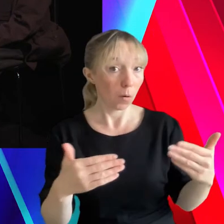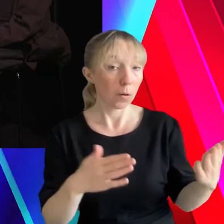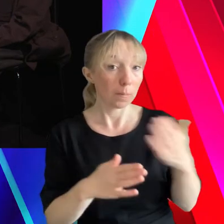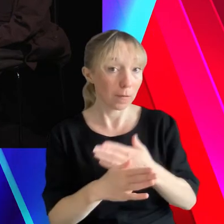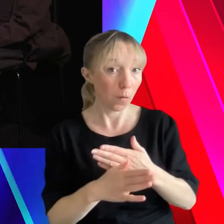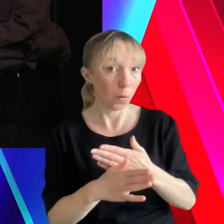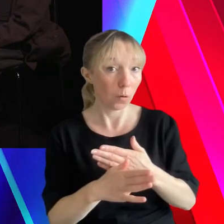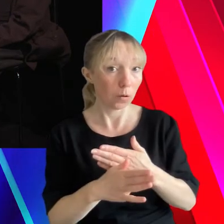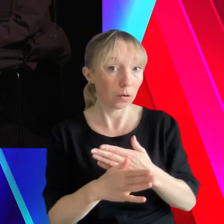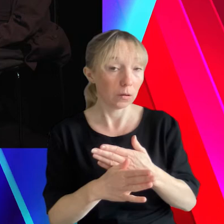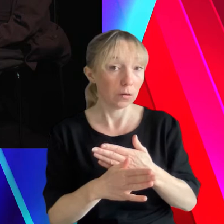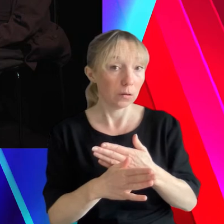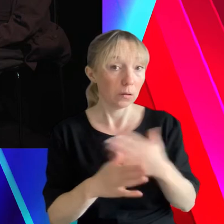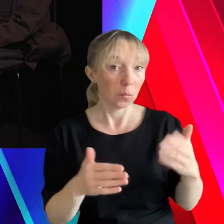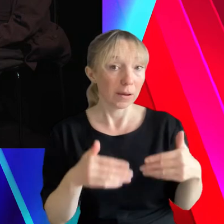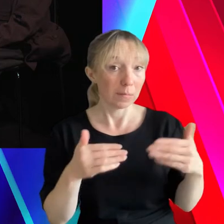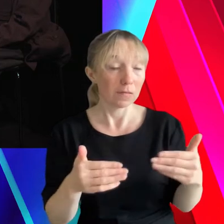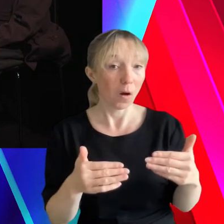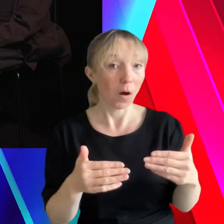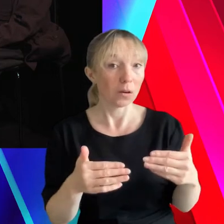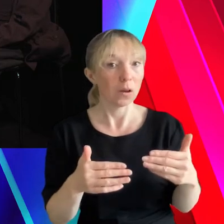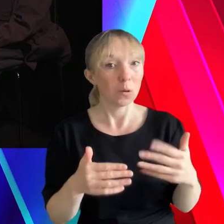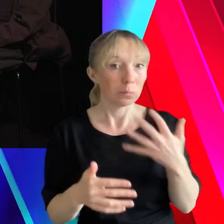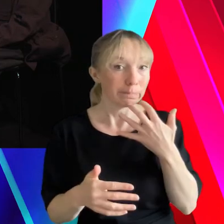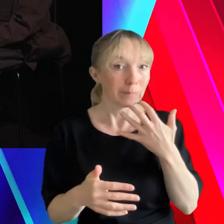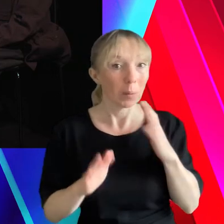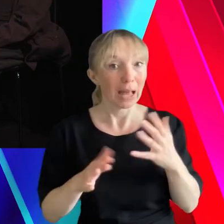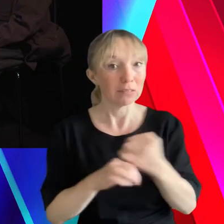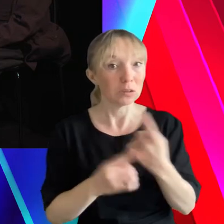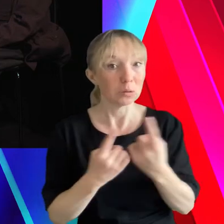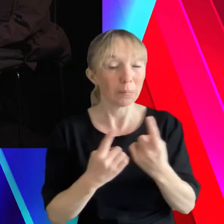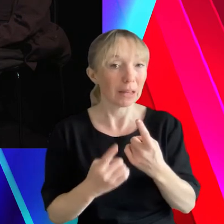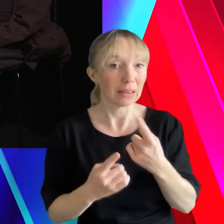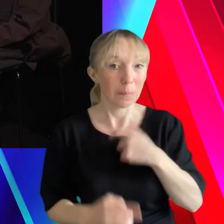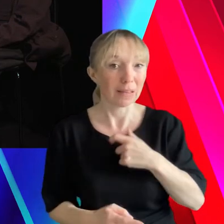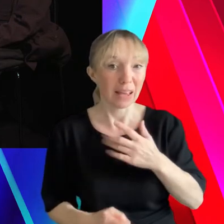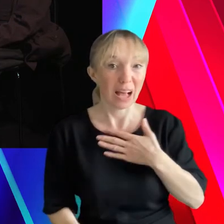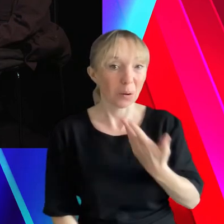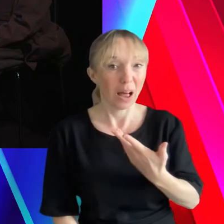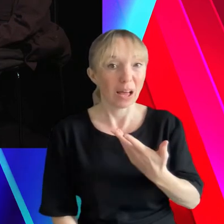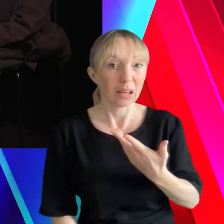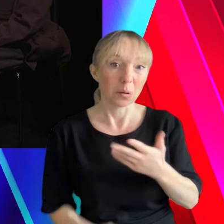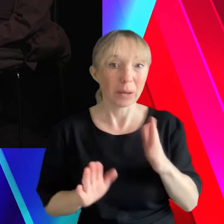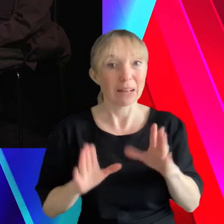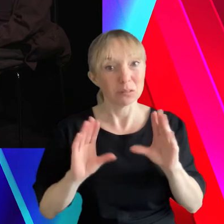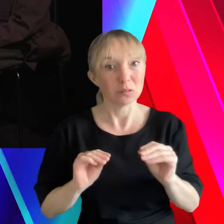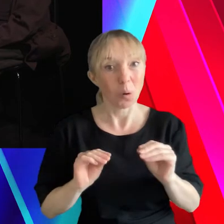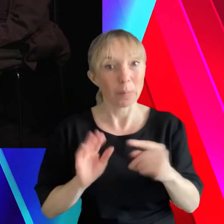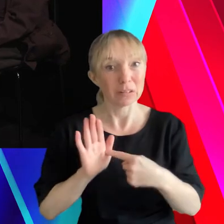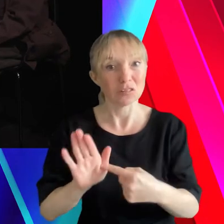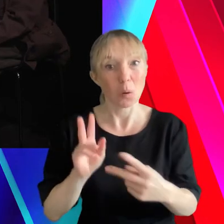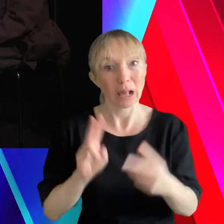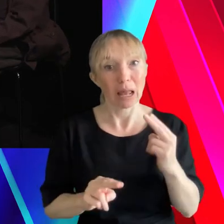we're obliged to do something which I personally don't like in these discussions. We have to keep stopping and showing clips.